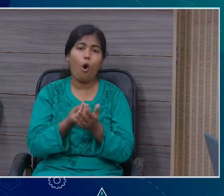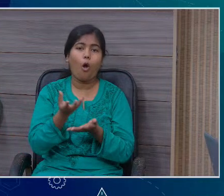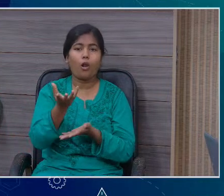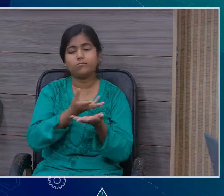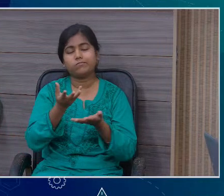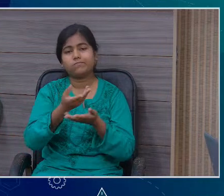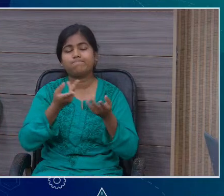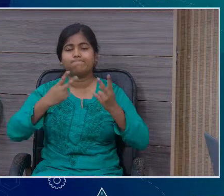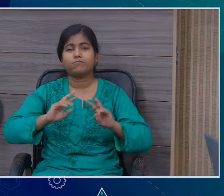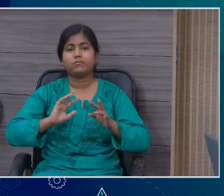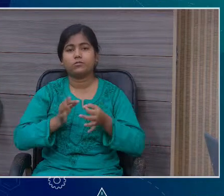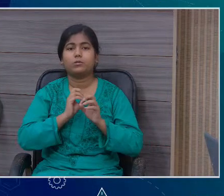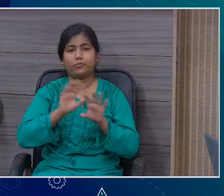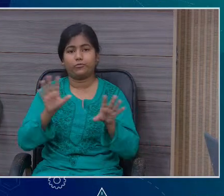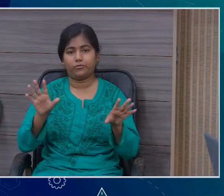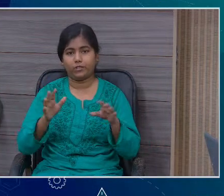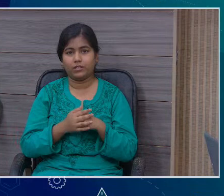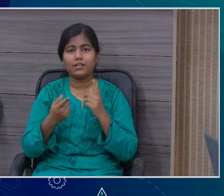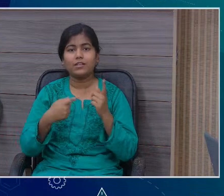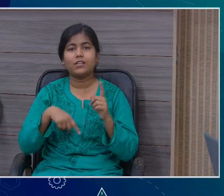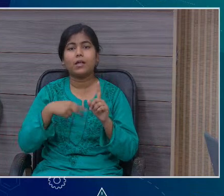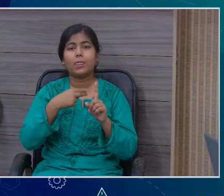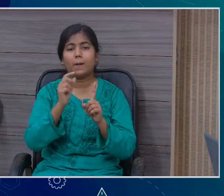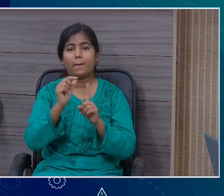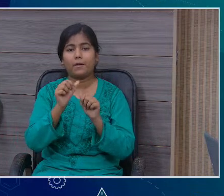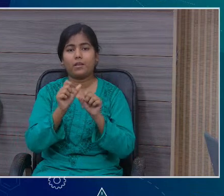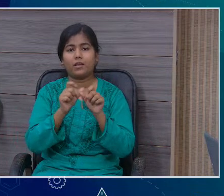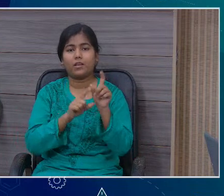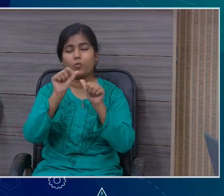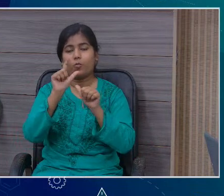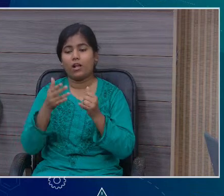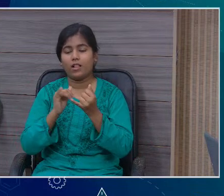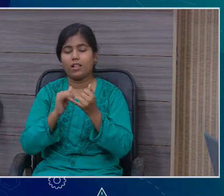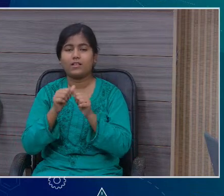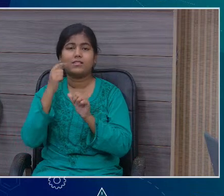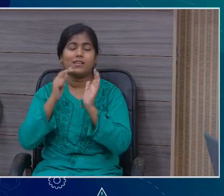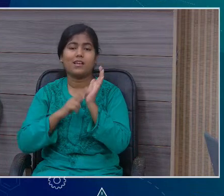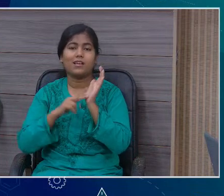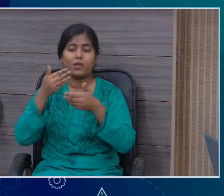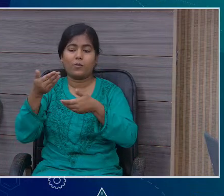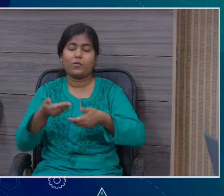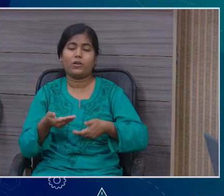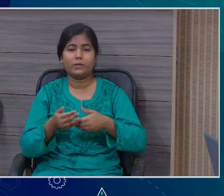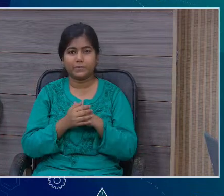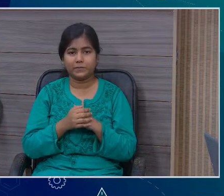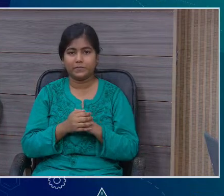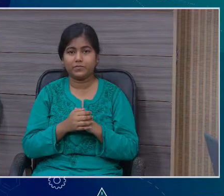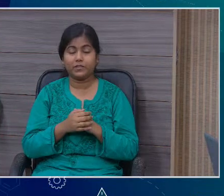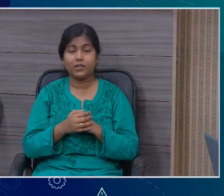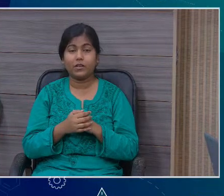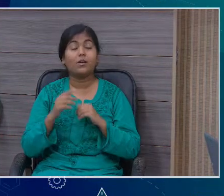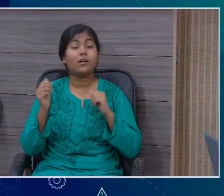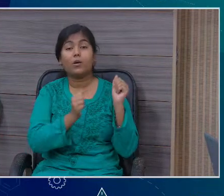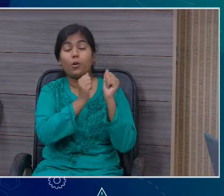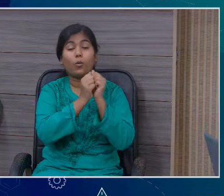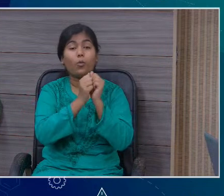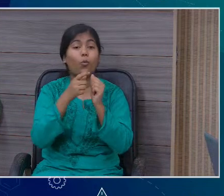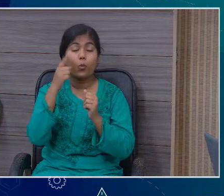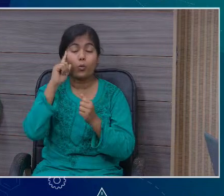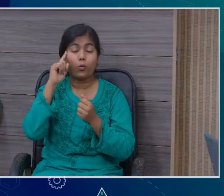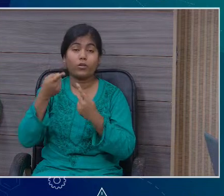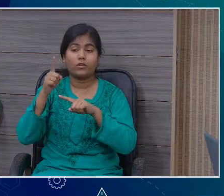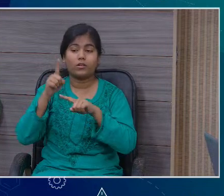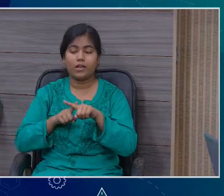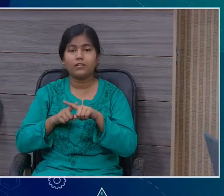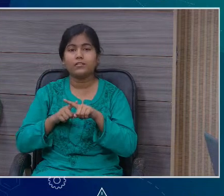word to all of you. And she is Miss Payal Seni. Welcome, Payal. And along with her, we have one expert in